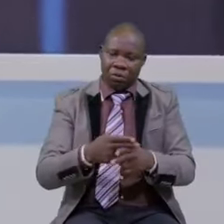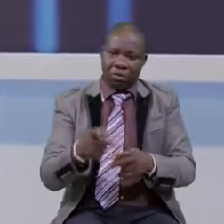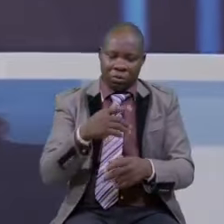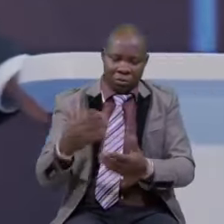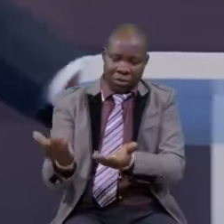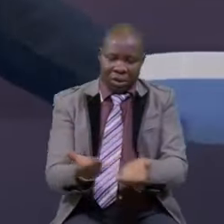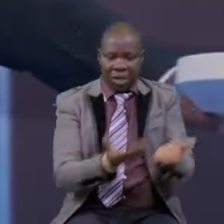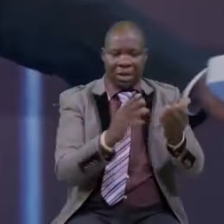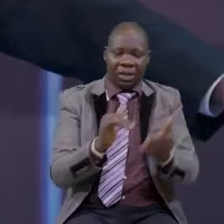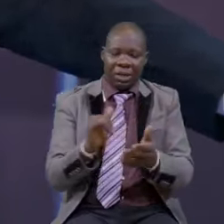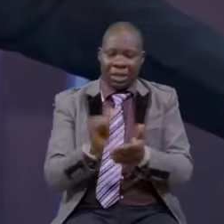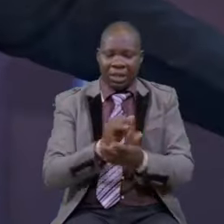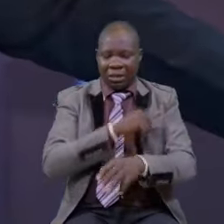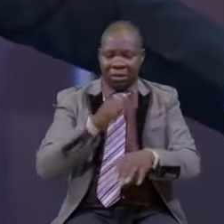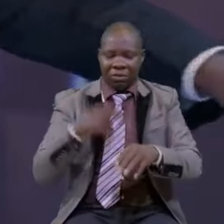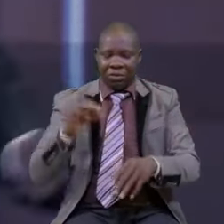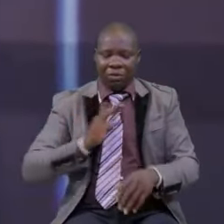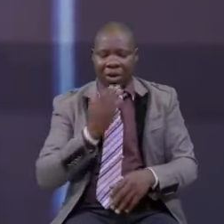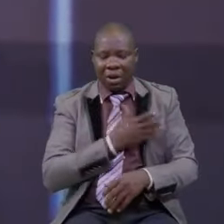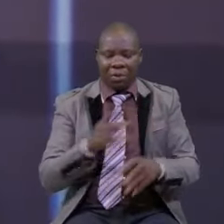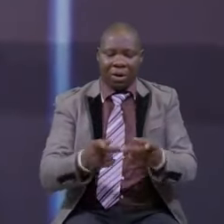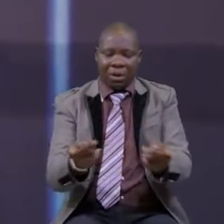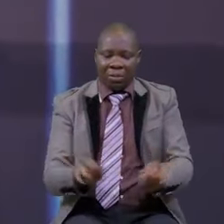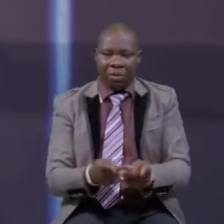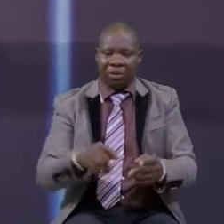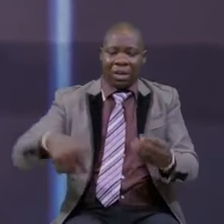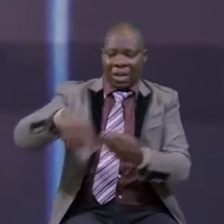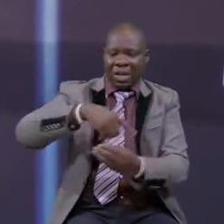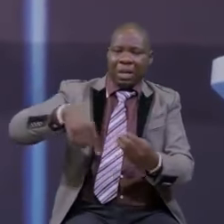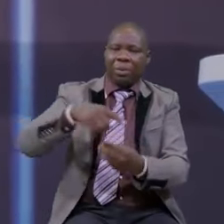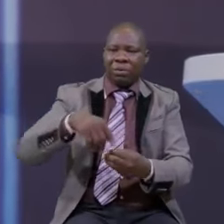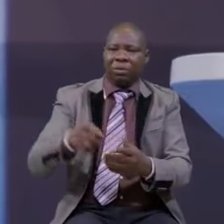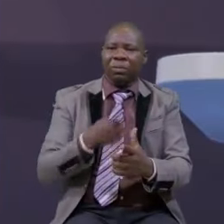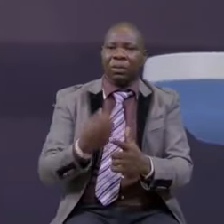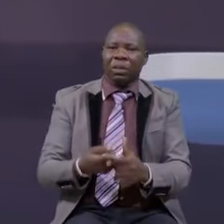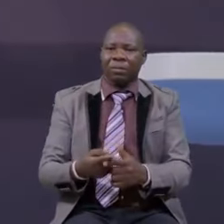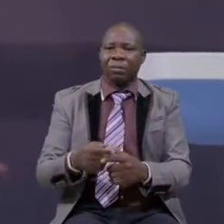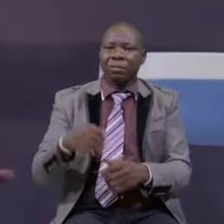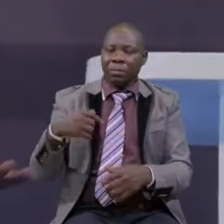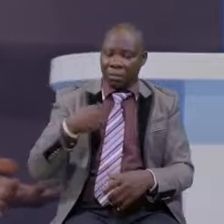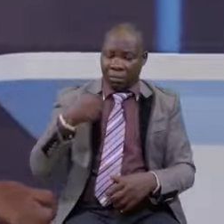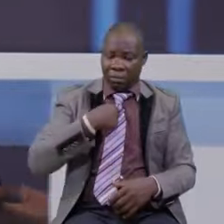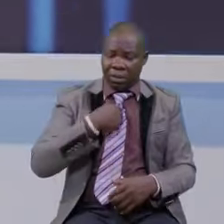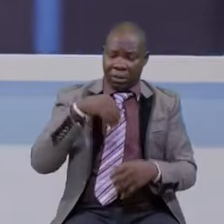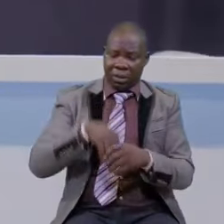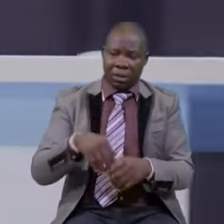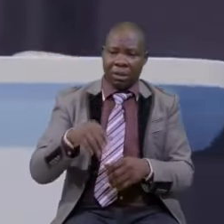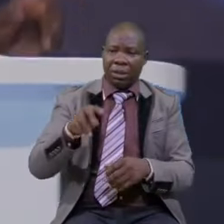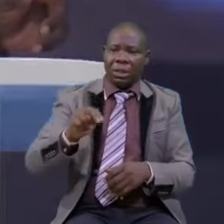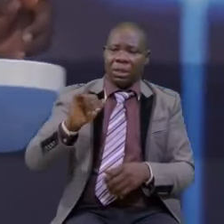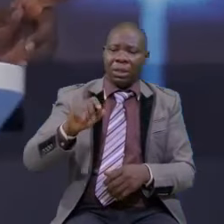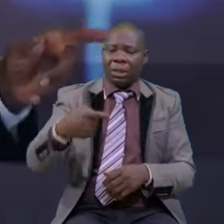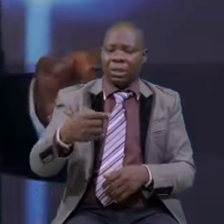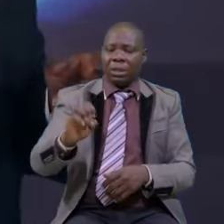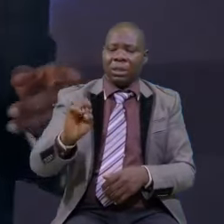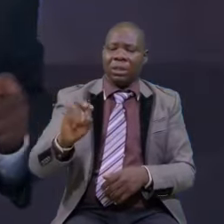nature of our tribes all around? And then, I'm a Nigerian, I'm an African, and